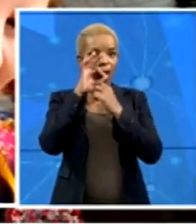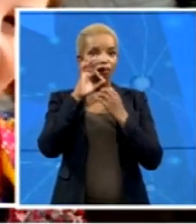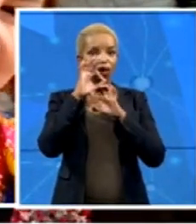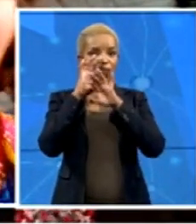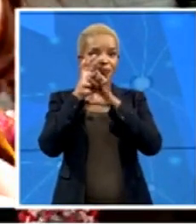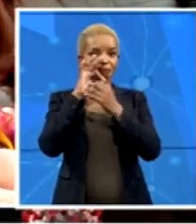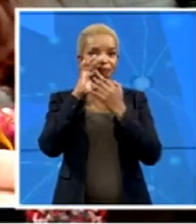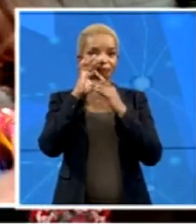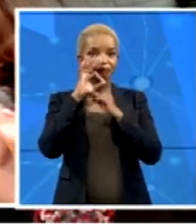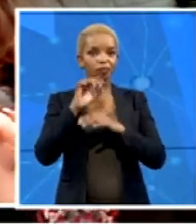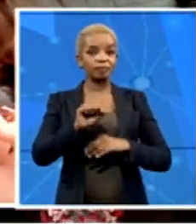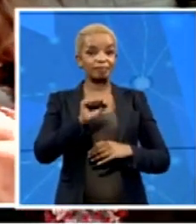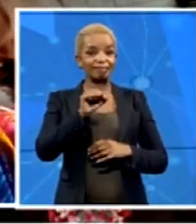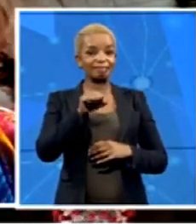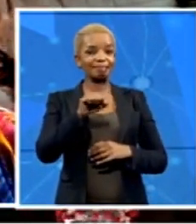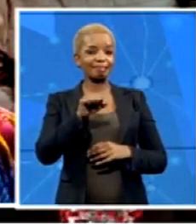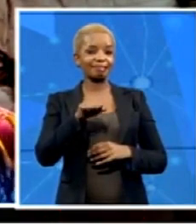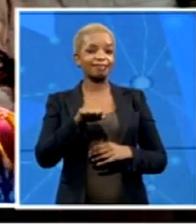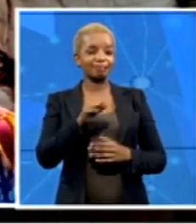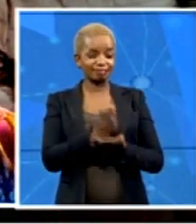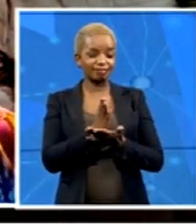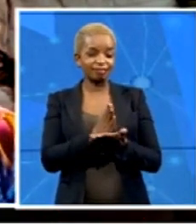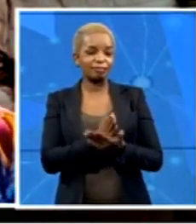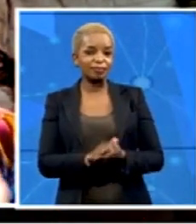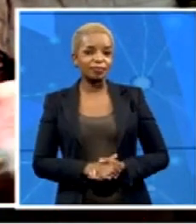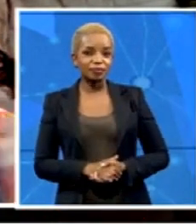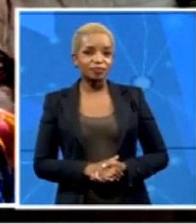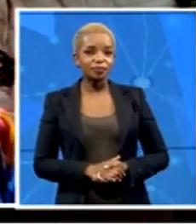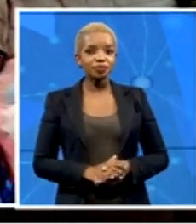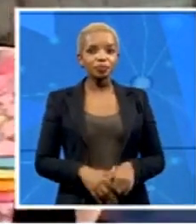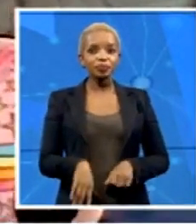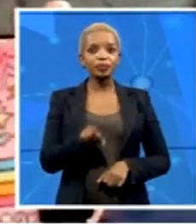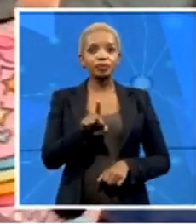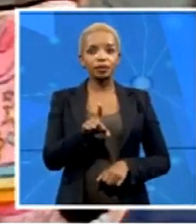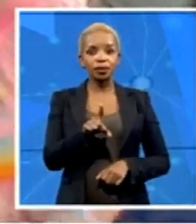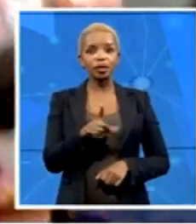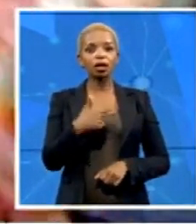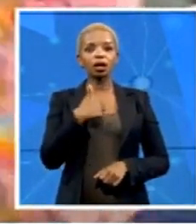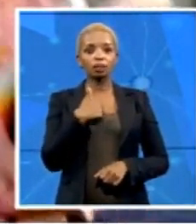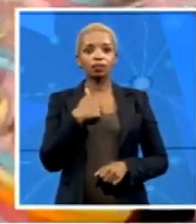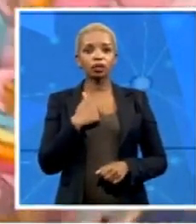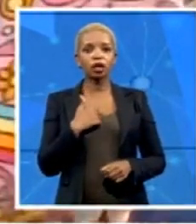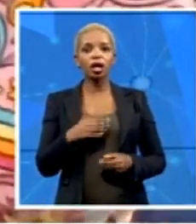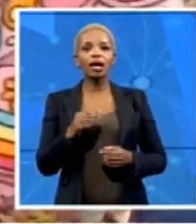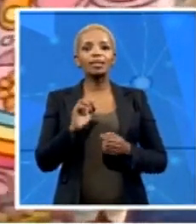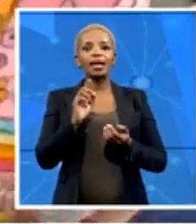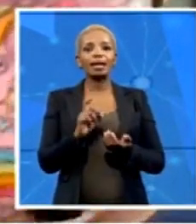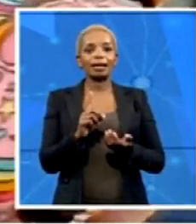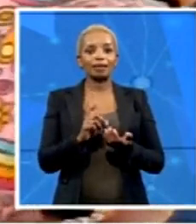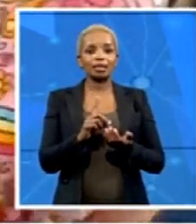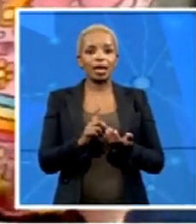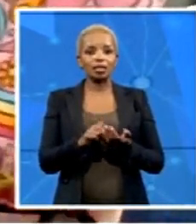Yeah. Yes, exactly. And then I wash it with a hospital-grade sanitizer. So I have two, so I can alternate between